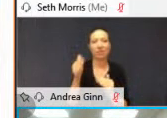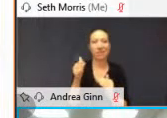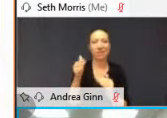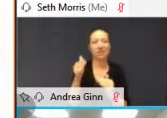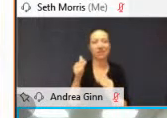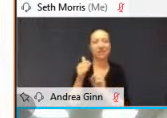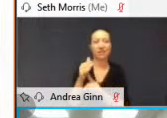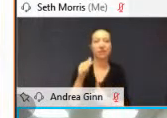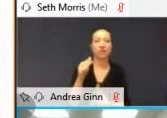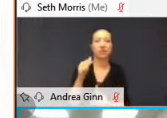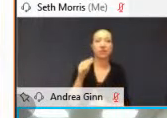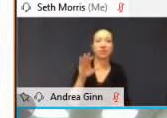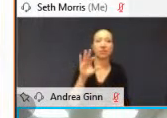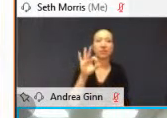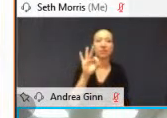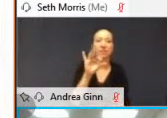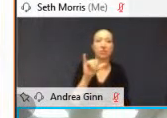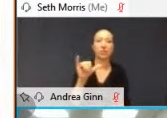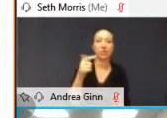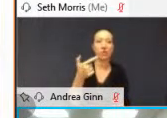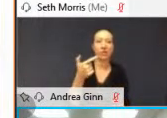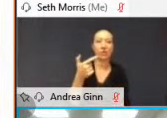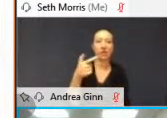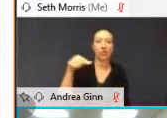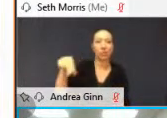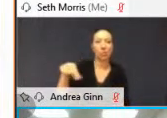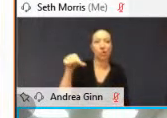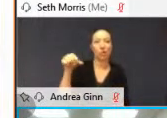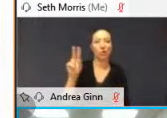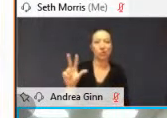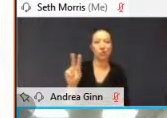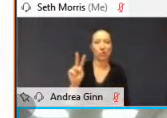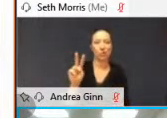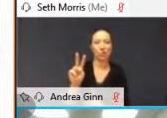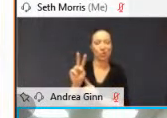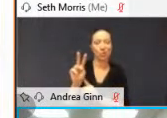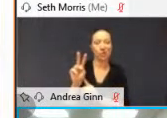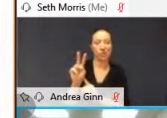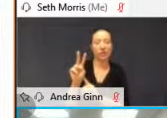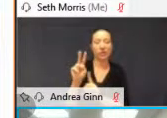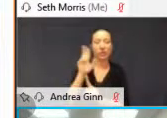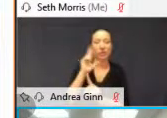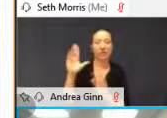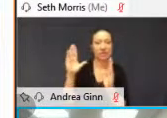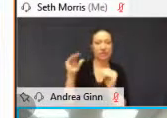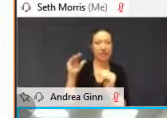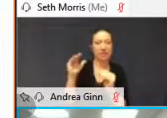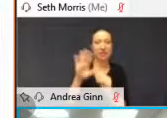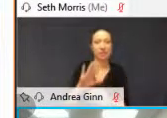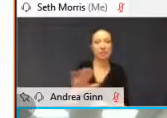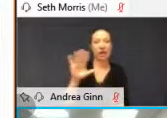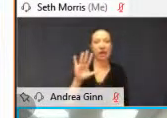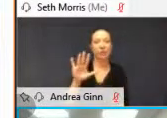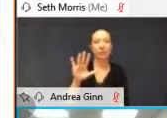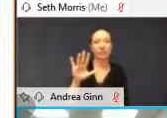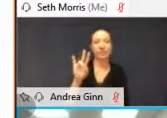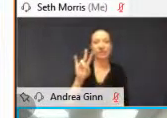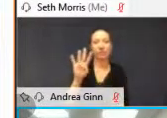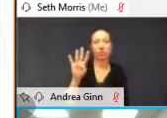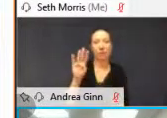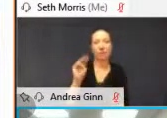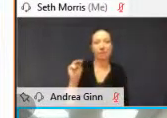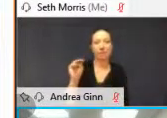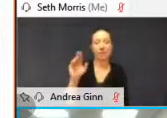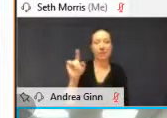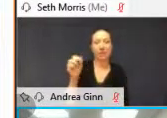year 21 and the 4th quarter of the calendar year. And we anticipate about $74 million. The numbers change because it's tied to the number